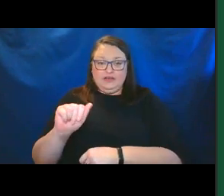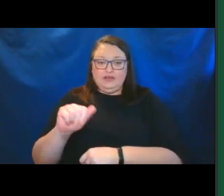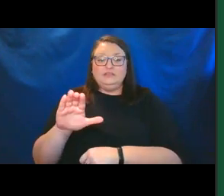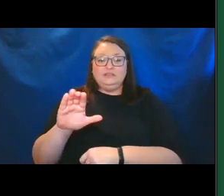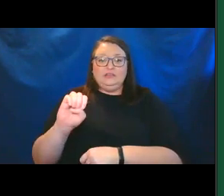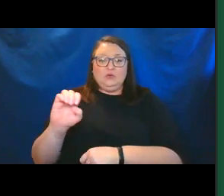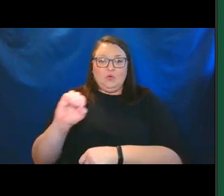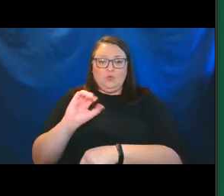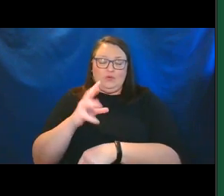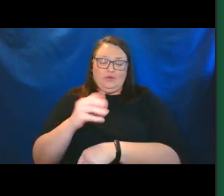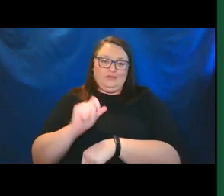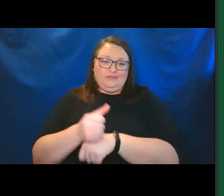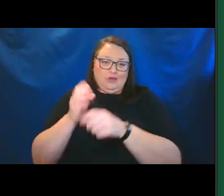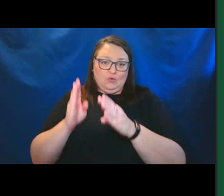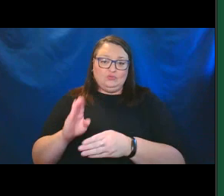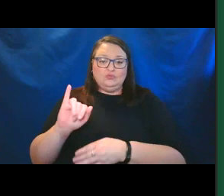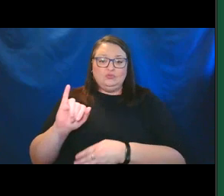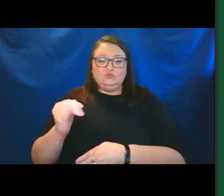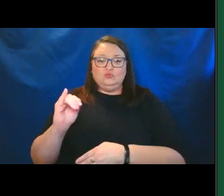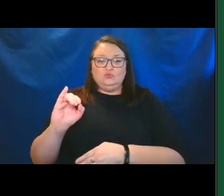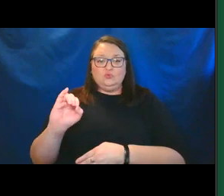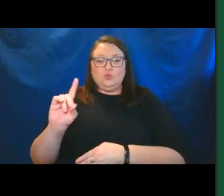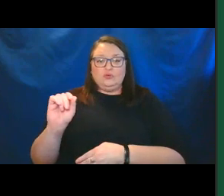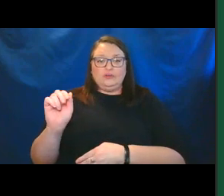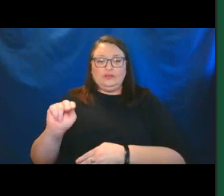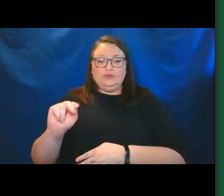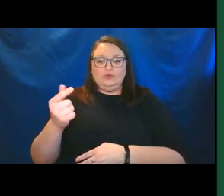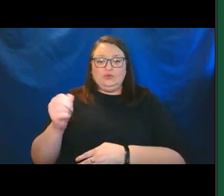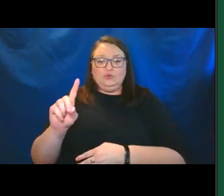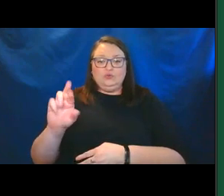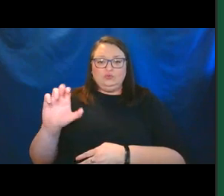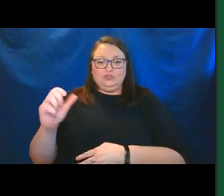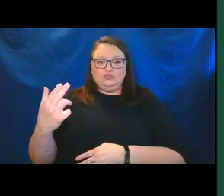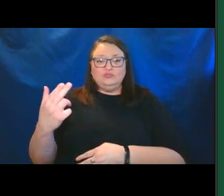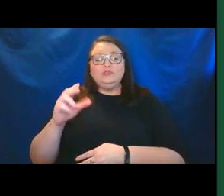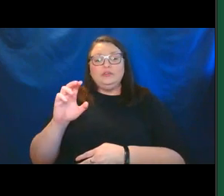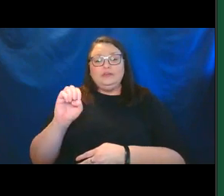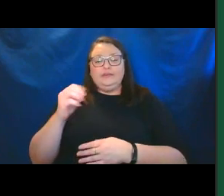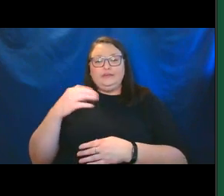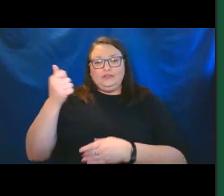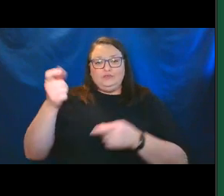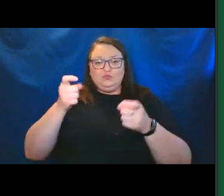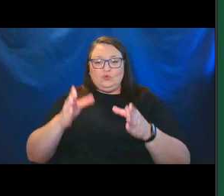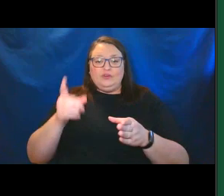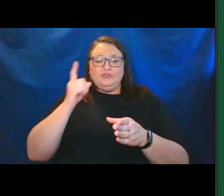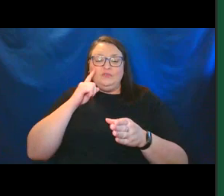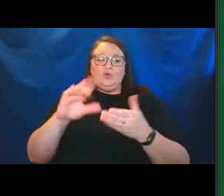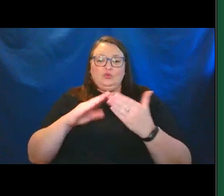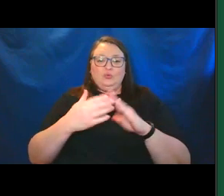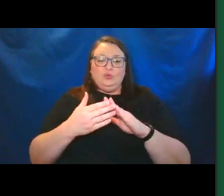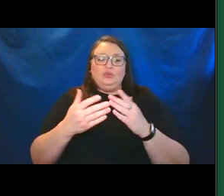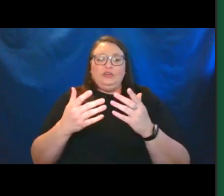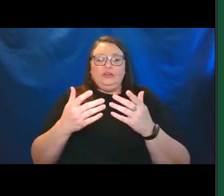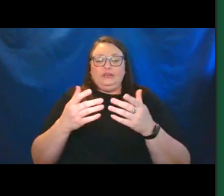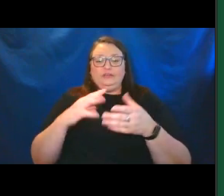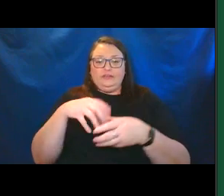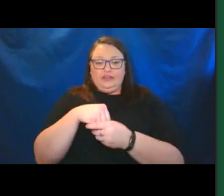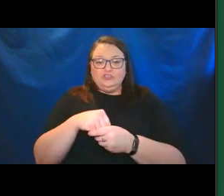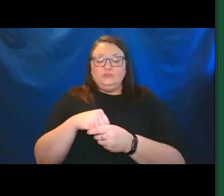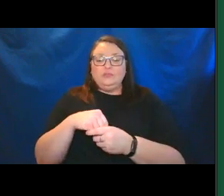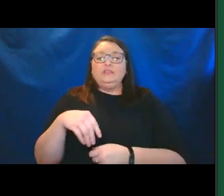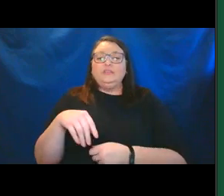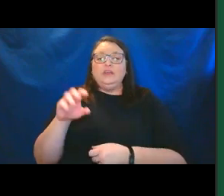founder. Jordan Goodrich is our Executive Director of Community Engagement. Emma Garcia is our Executive Director of